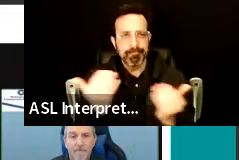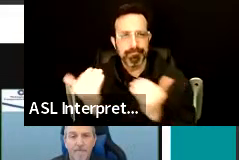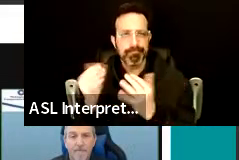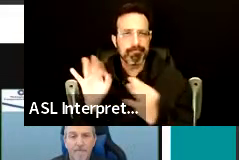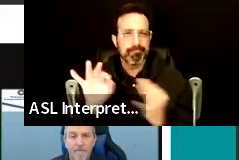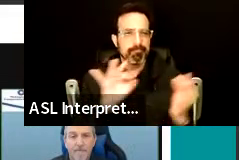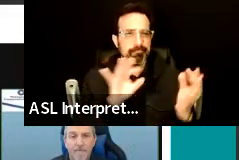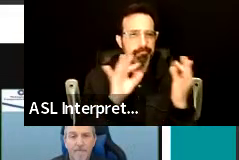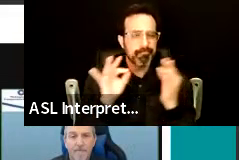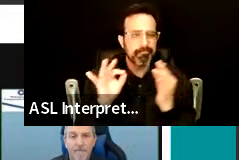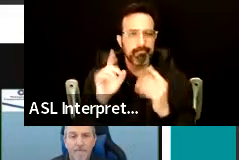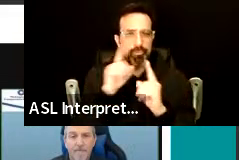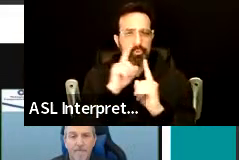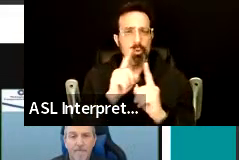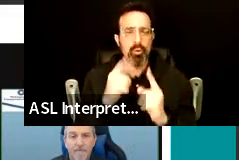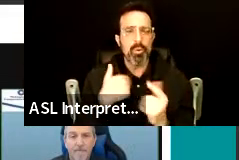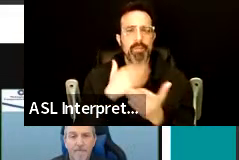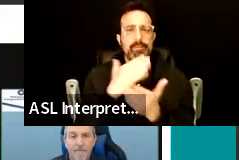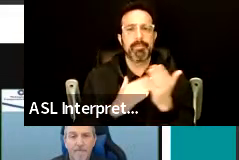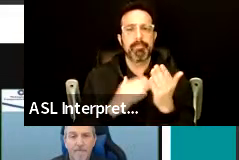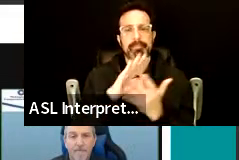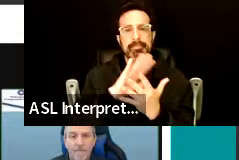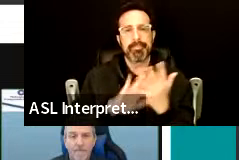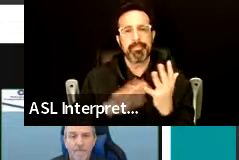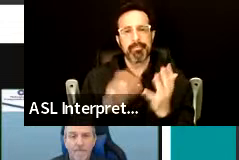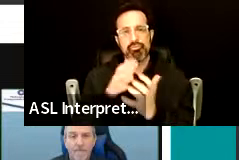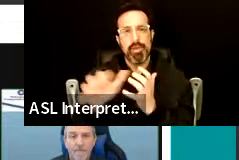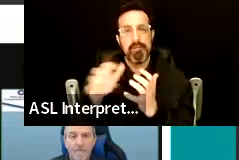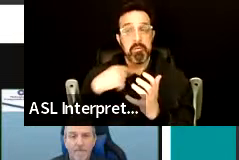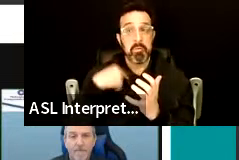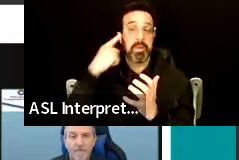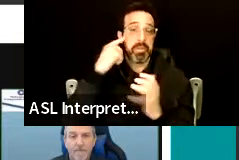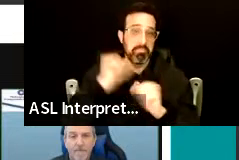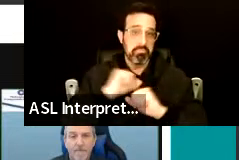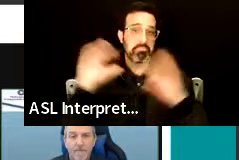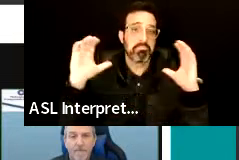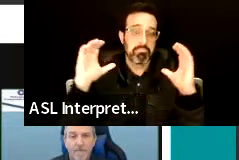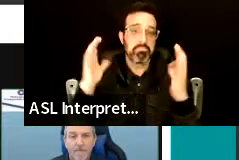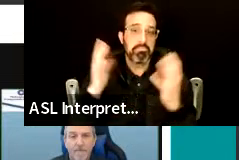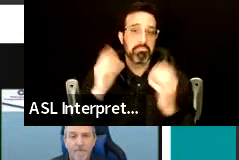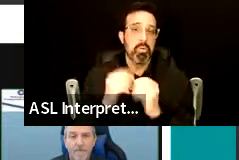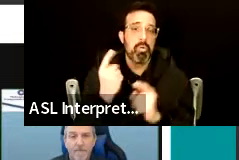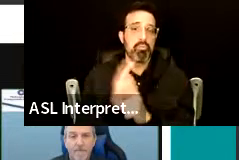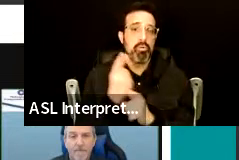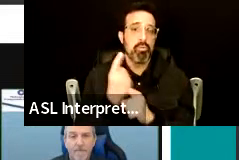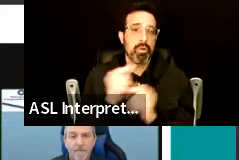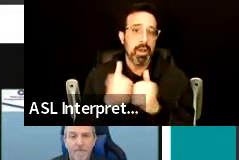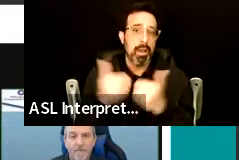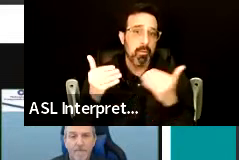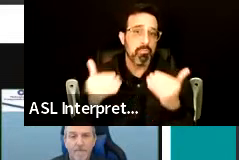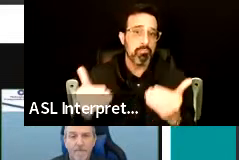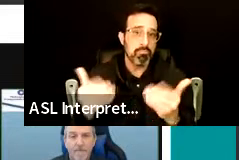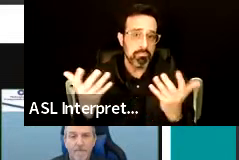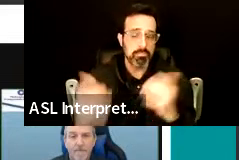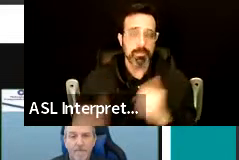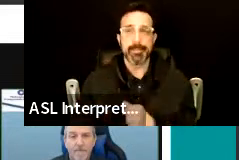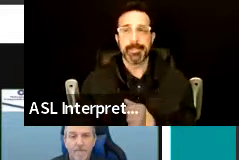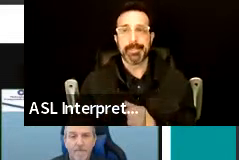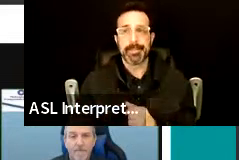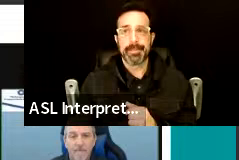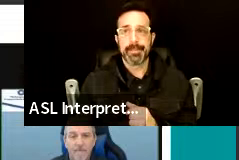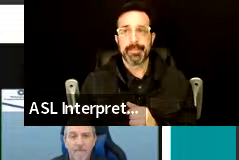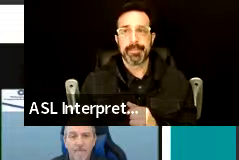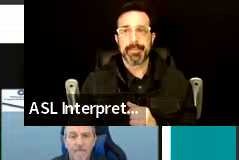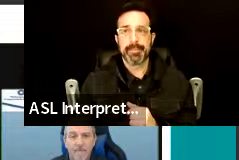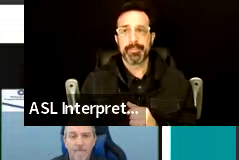have things that are draft of what we think is a appropriate way to move forward. But once again, we want to